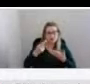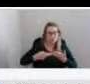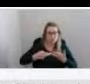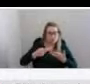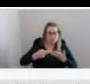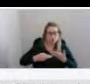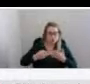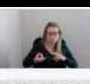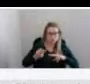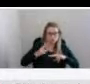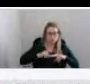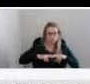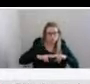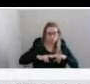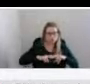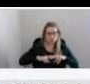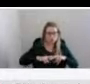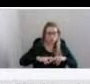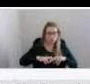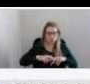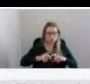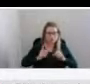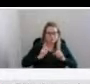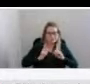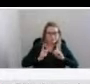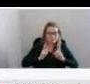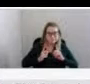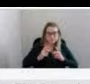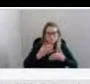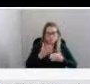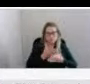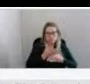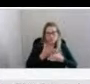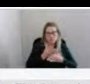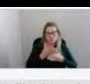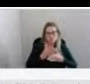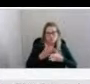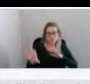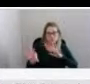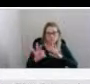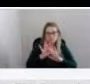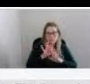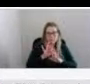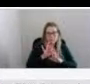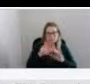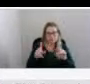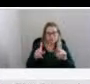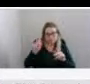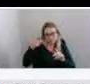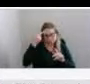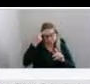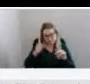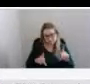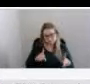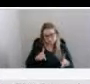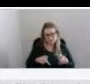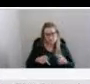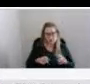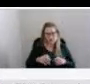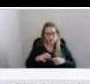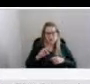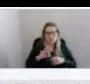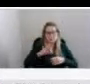increased dialogue between elected officials candidates and voters